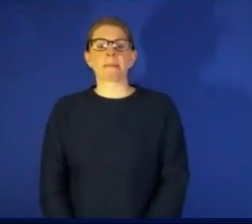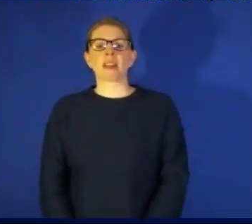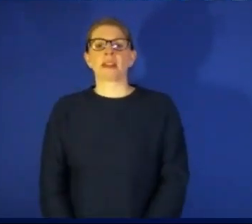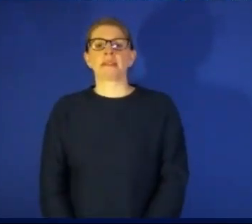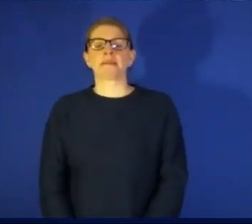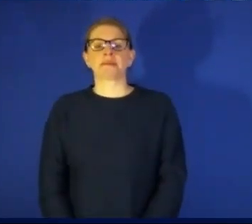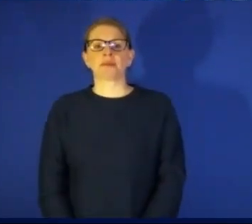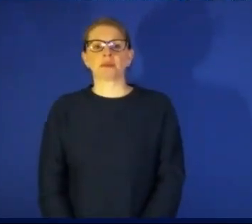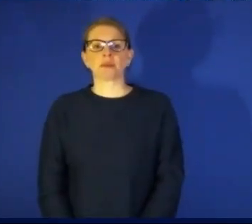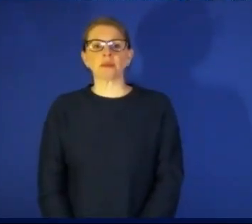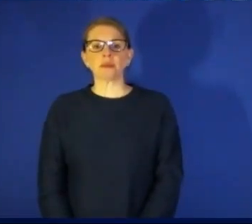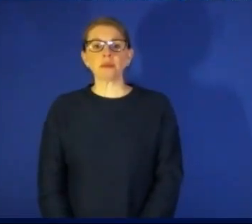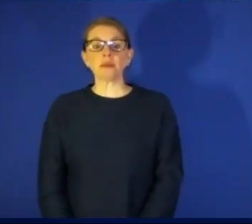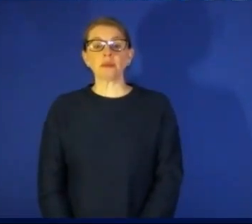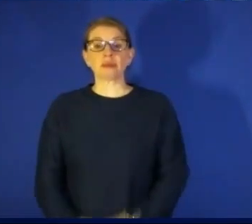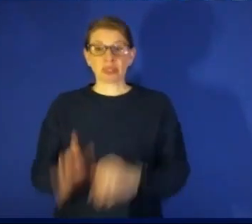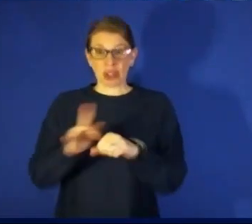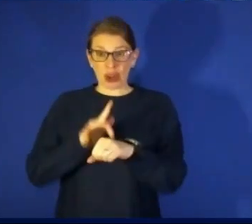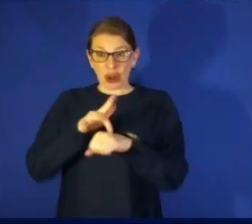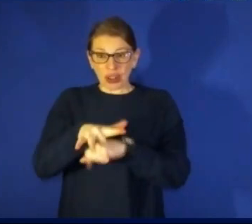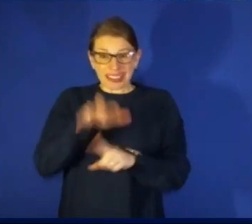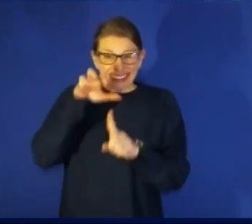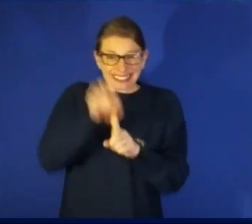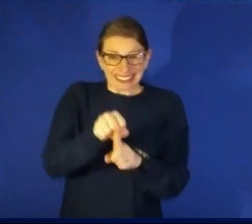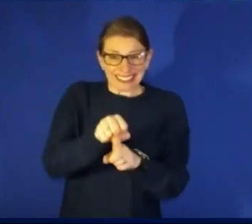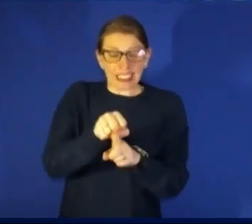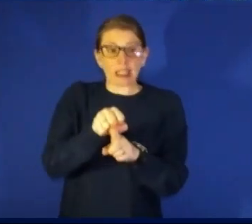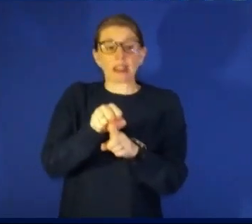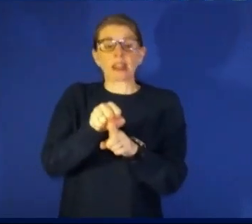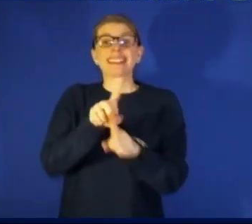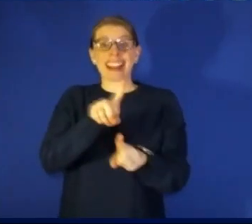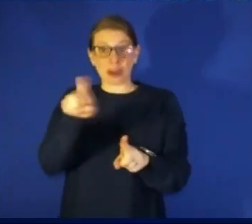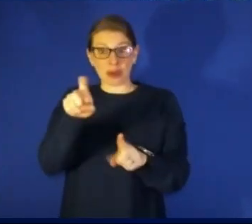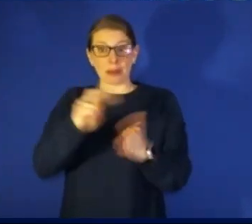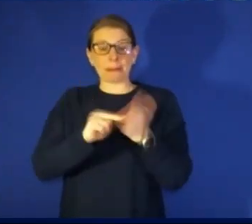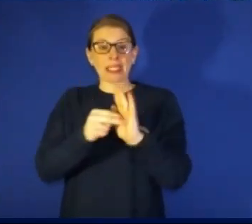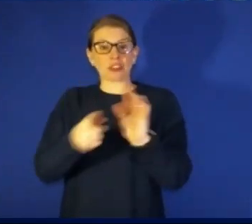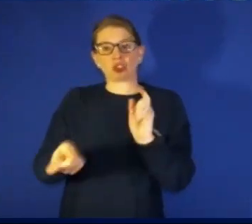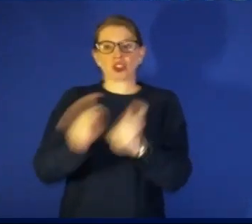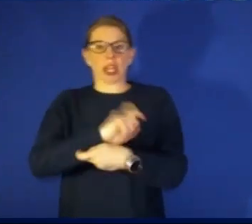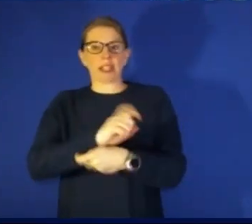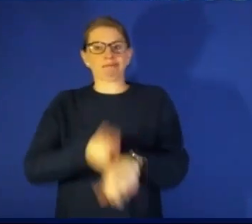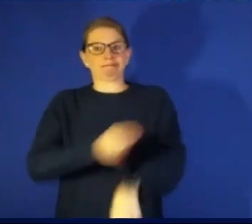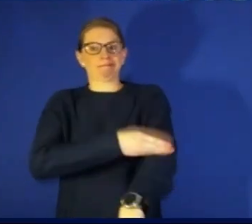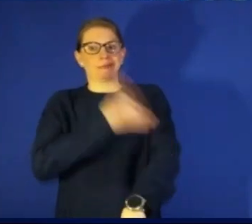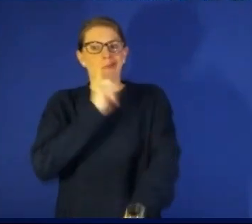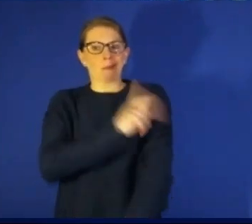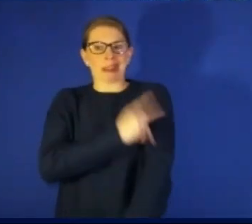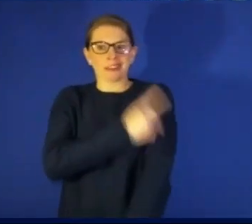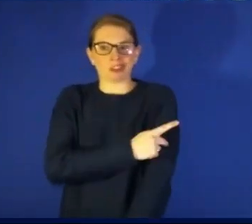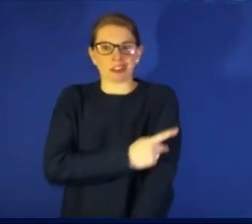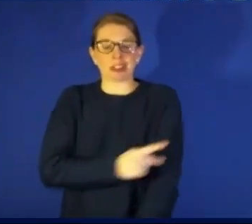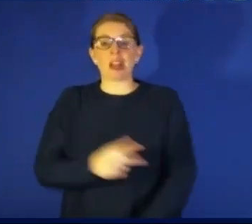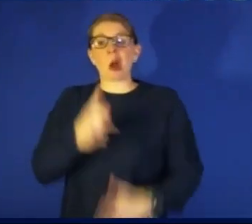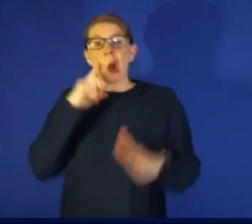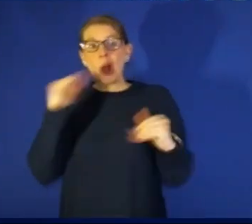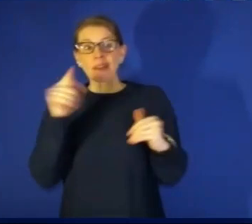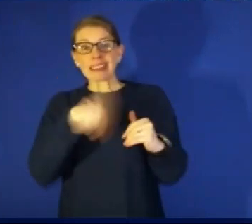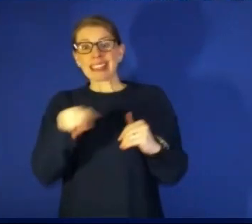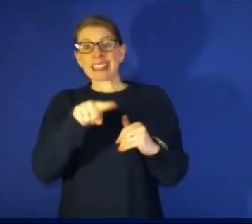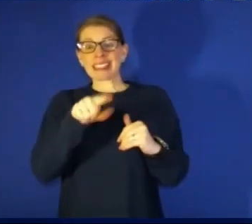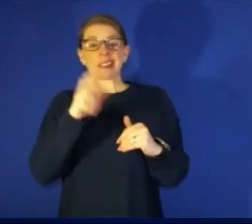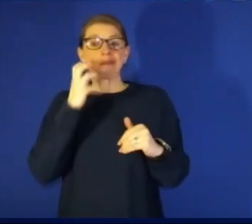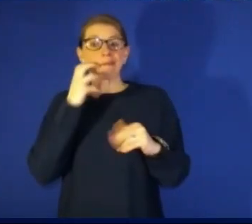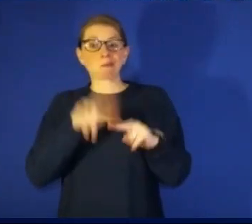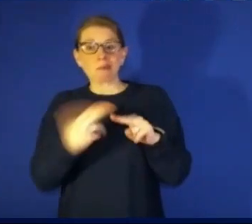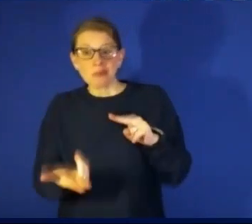early diagnosis of it gives us the opportunity to really turn things around. And hopefully if we can get the patient to lose weight, to exercise, get their blood